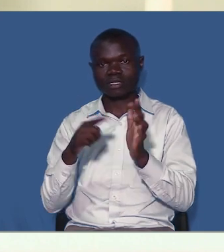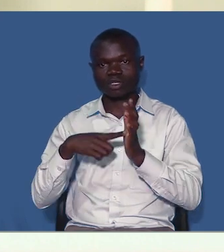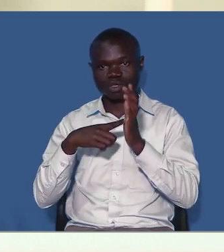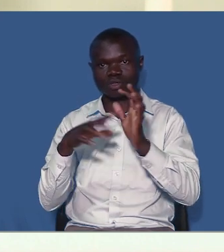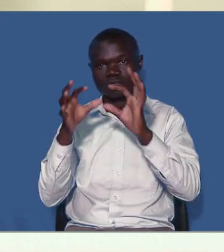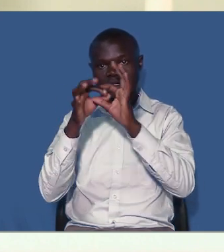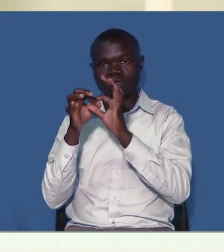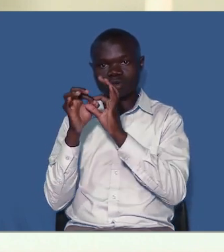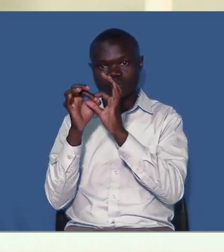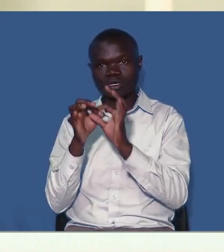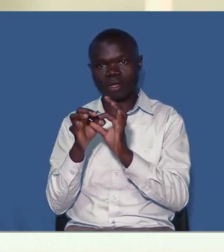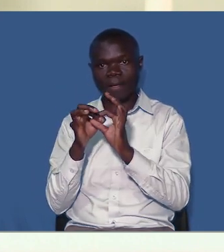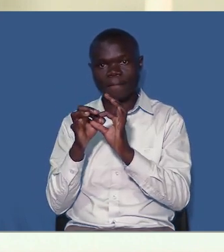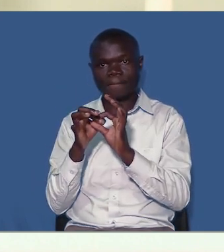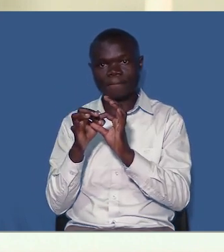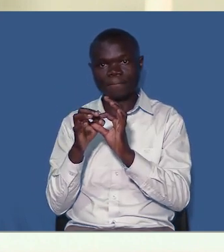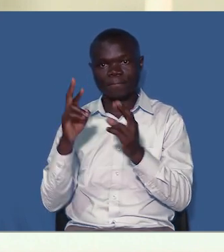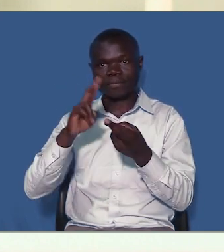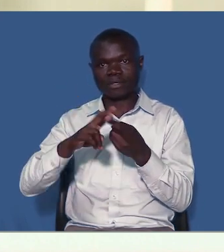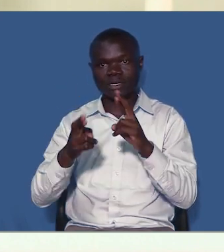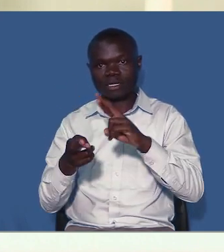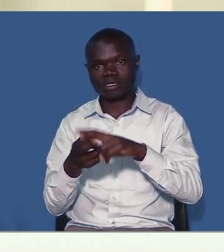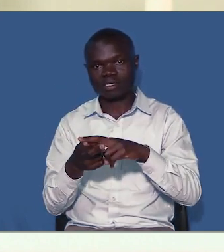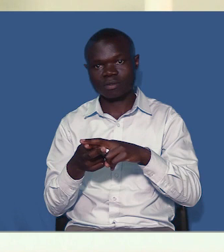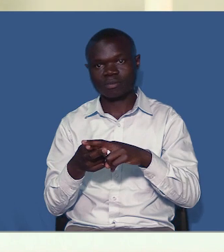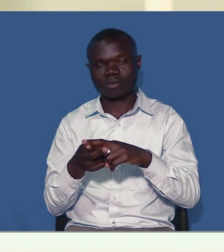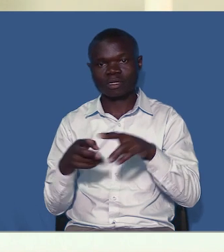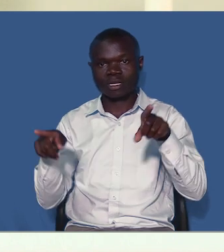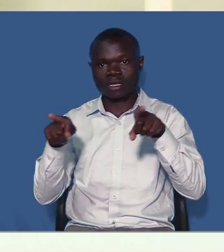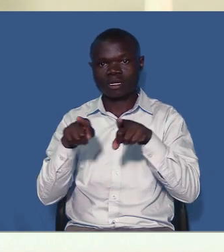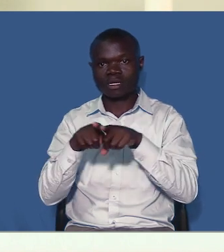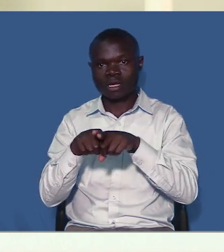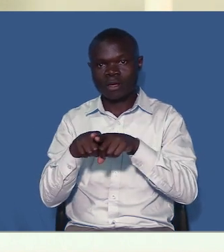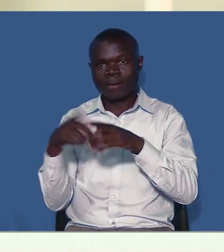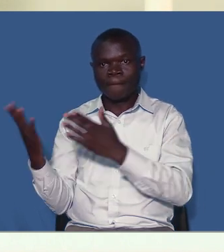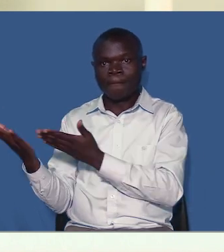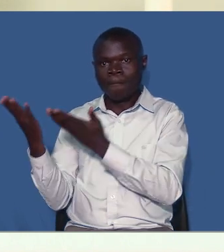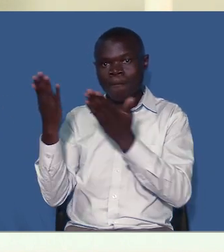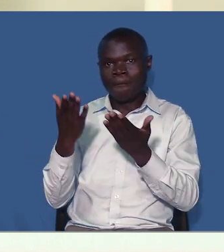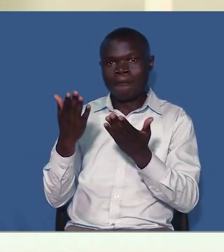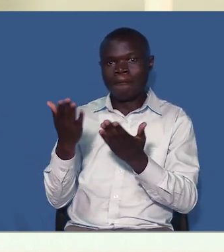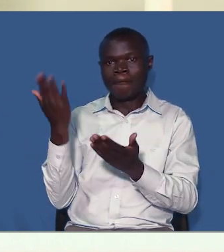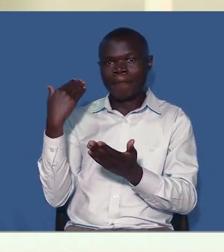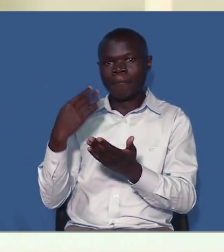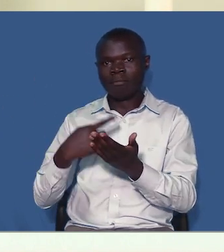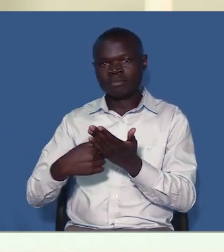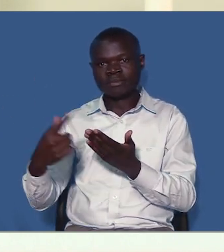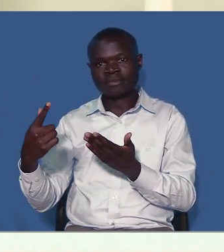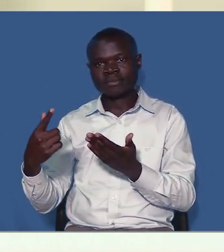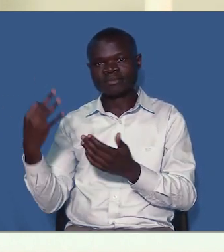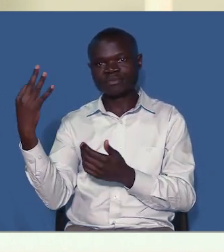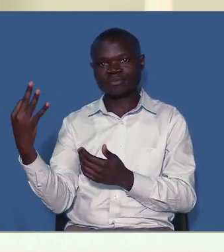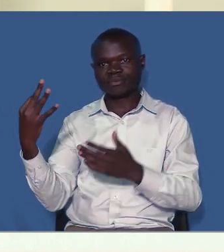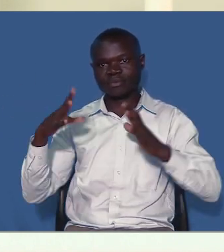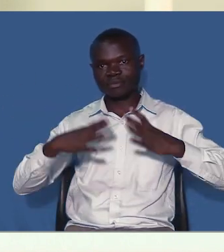unity and the interrelationship, as it was brought to us last week, of the three